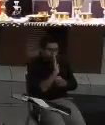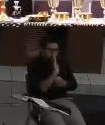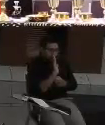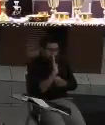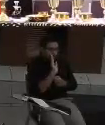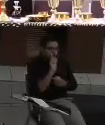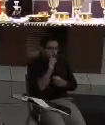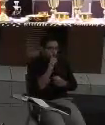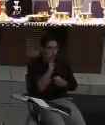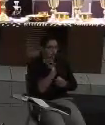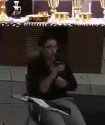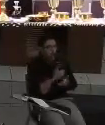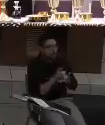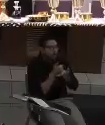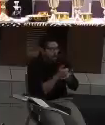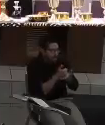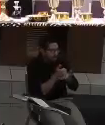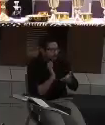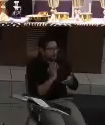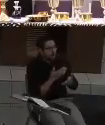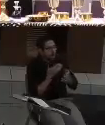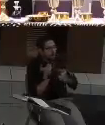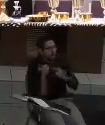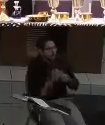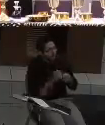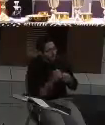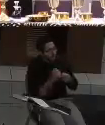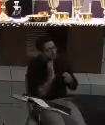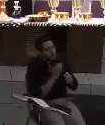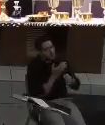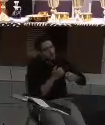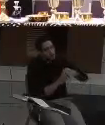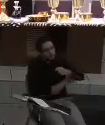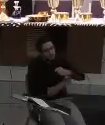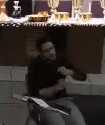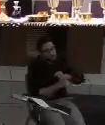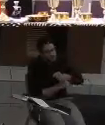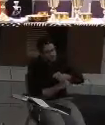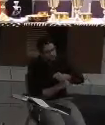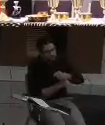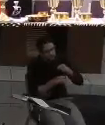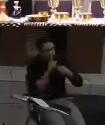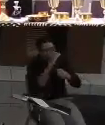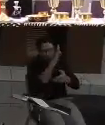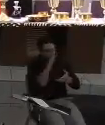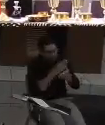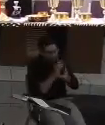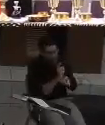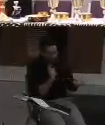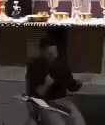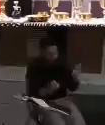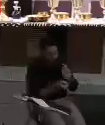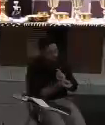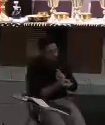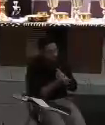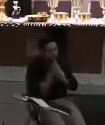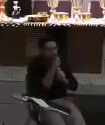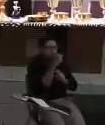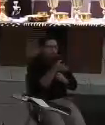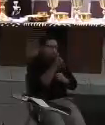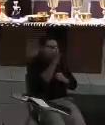our strength, our foundation, that you are unchanging, that you are the God of